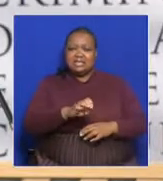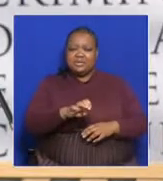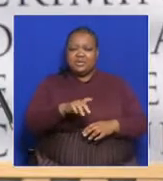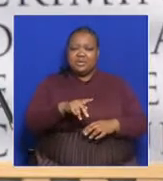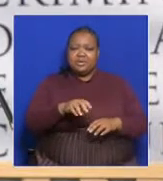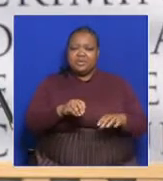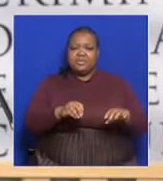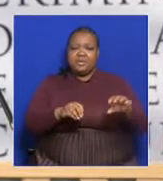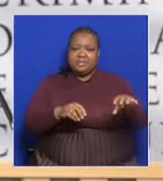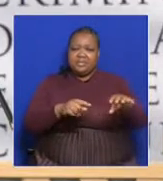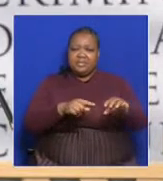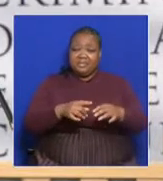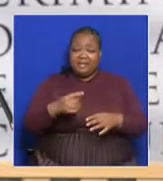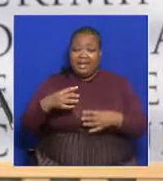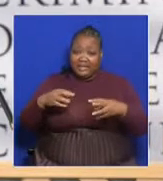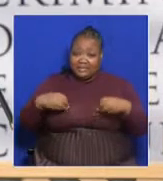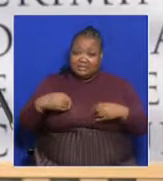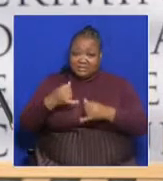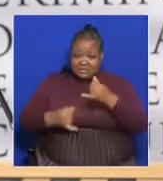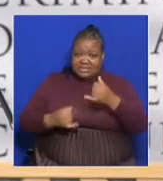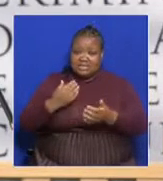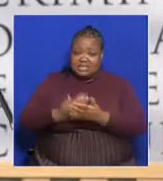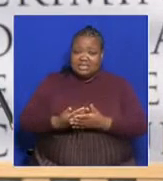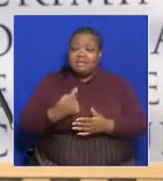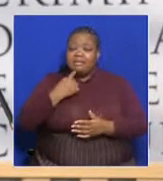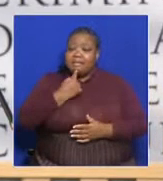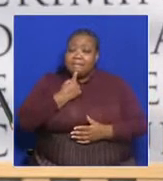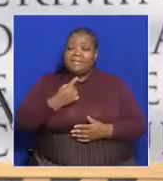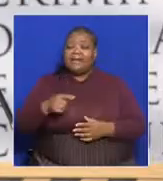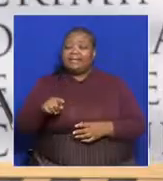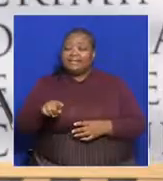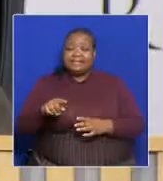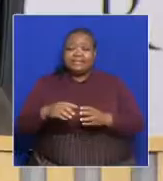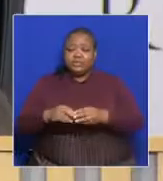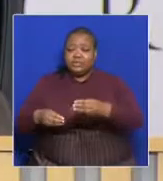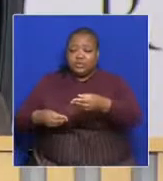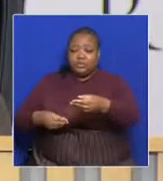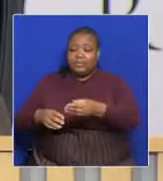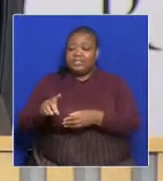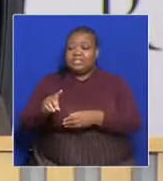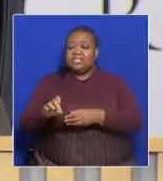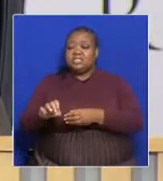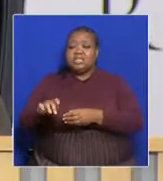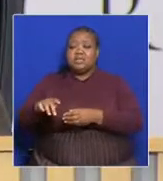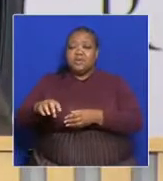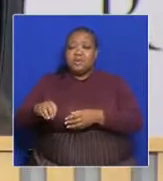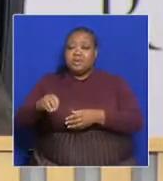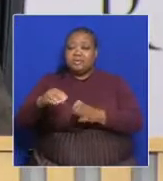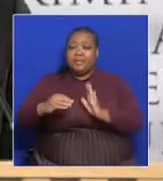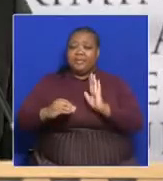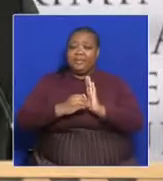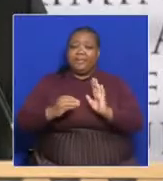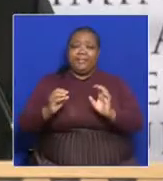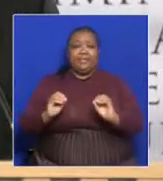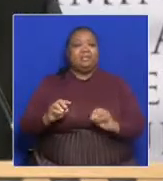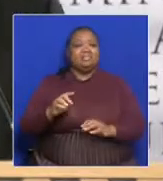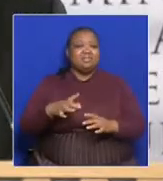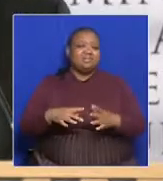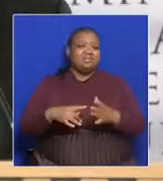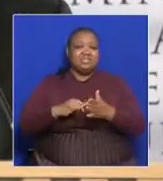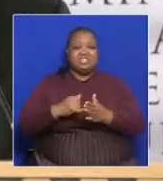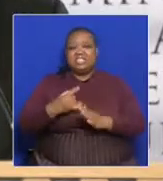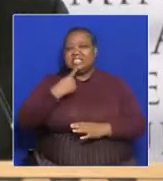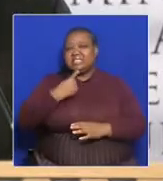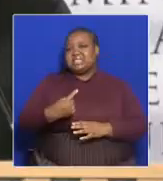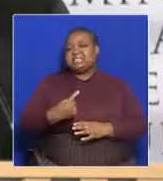this document doesn't say anything about depot. No, I'm just pointing out of your Oh, incorrect okay. statement. For what it's worth. It's